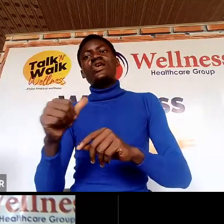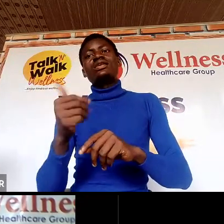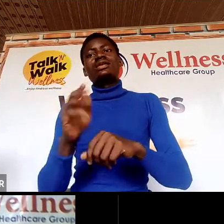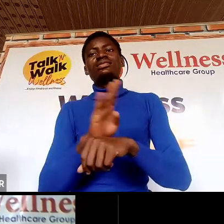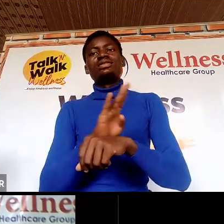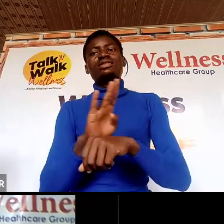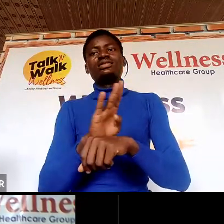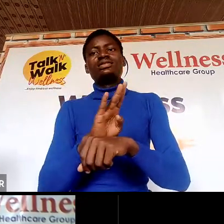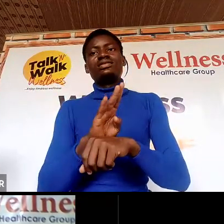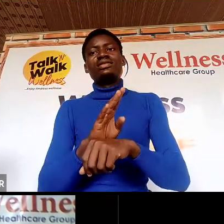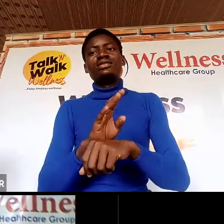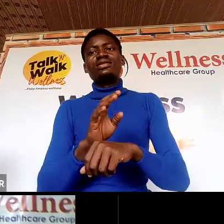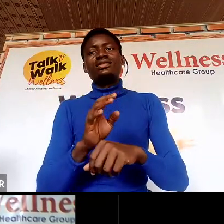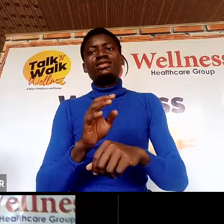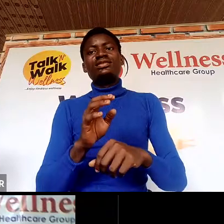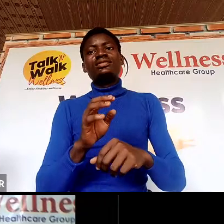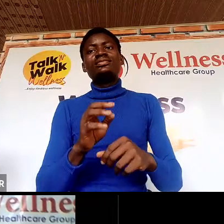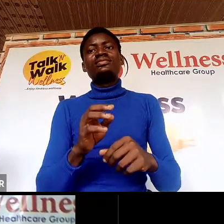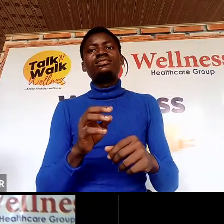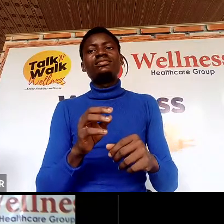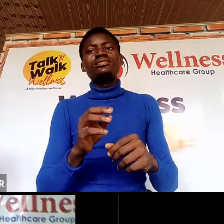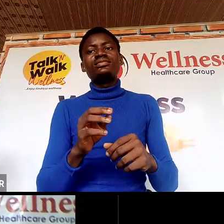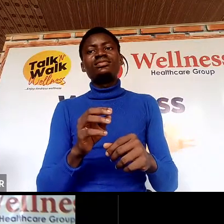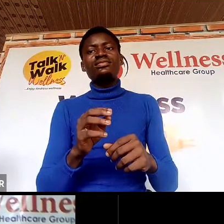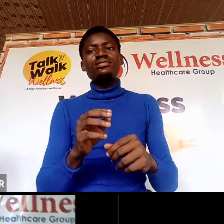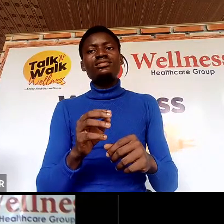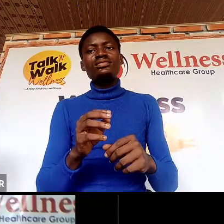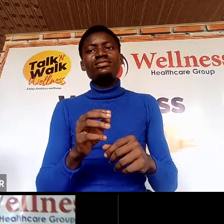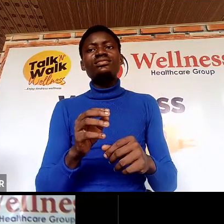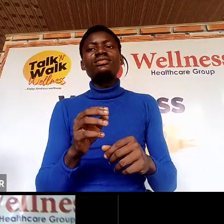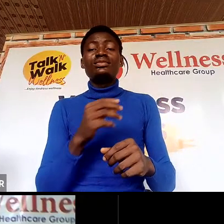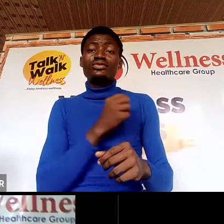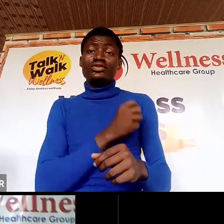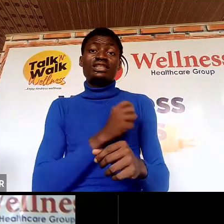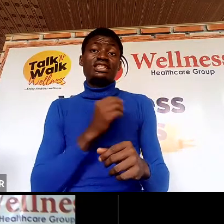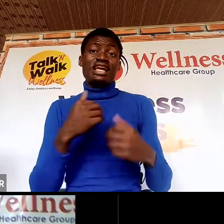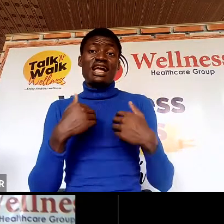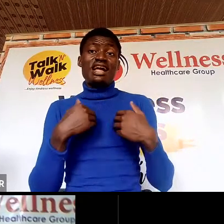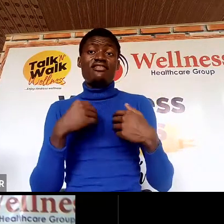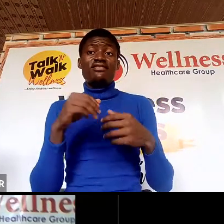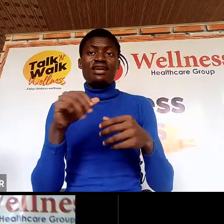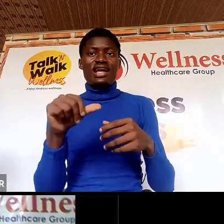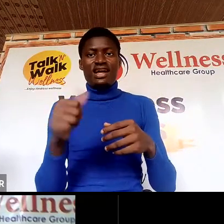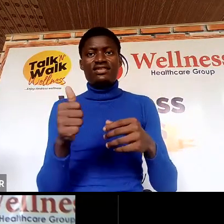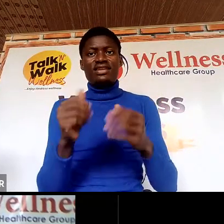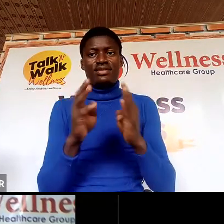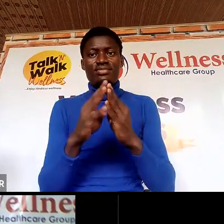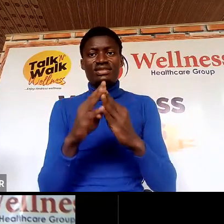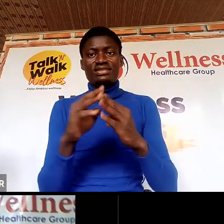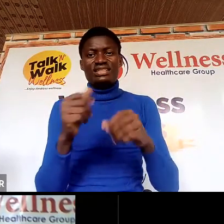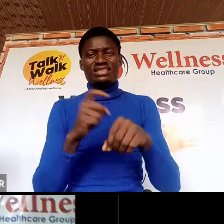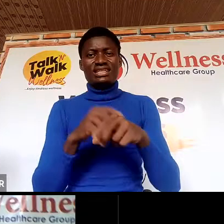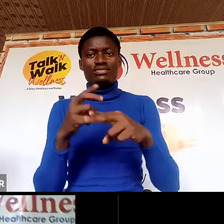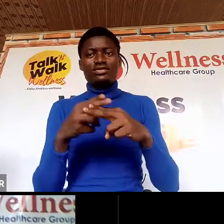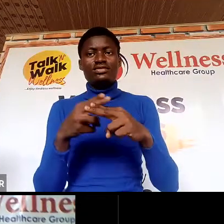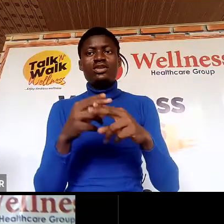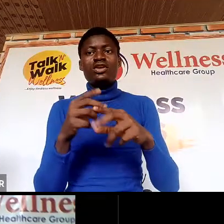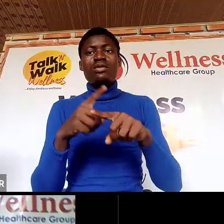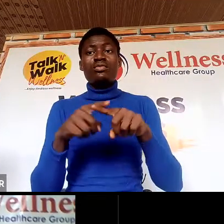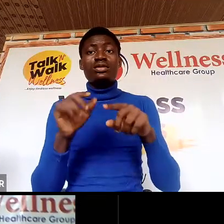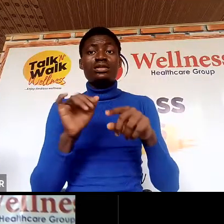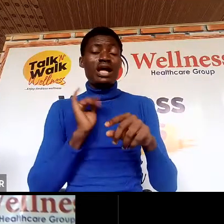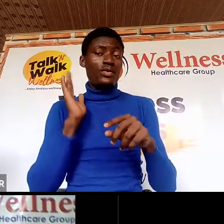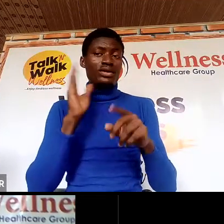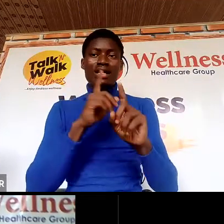another engagement anytime from now, But I'll answer this question, Yeah. and the way I would answer is that, we said at the beginning